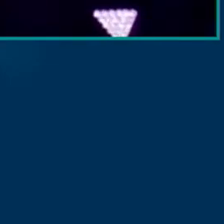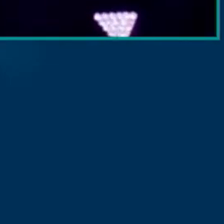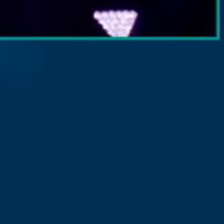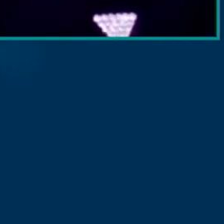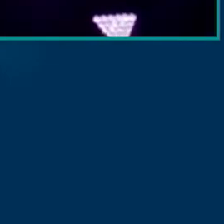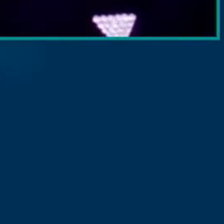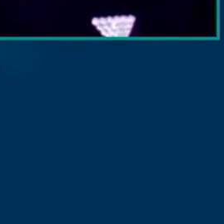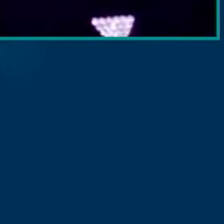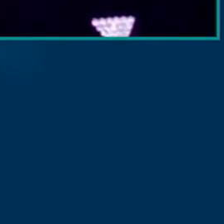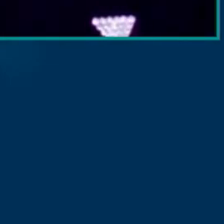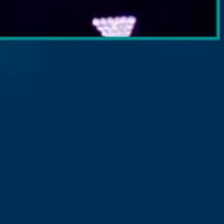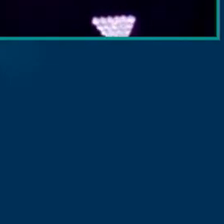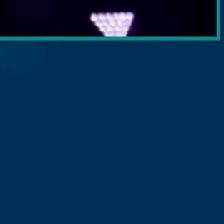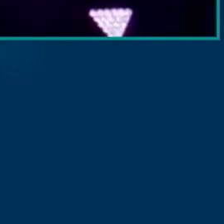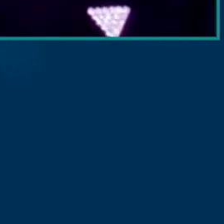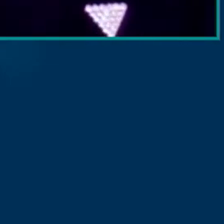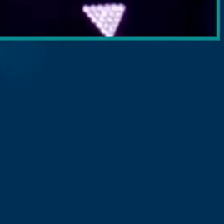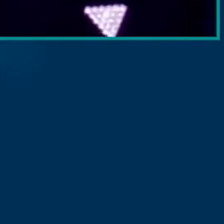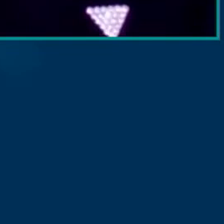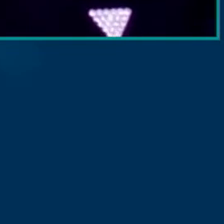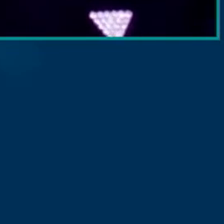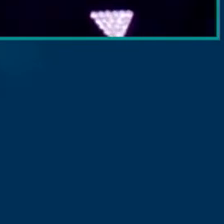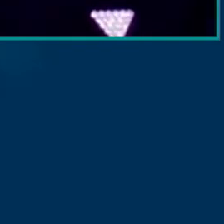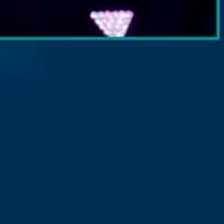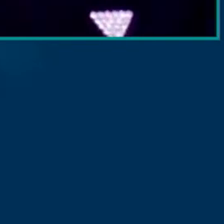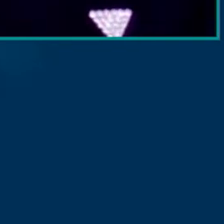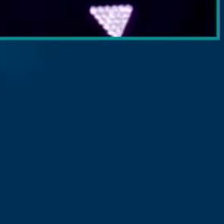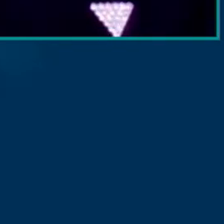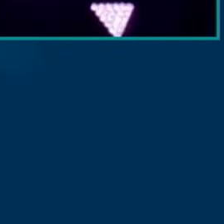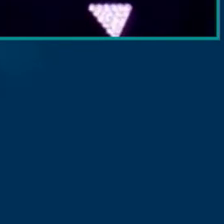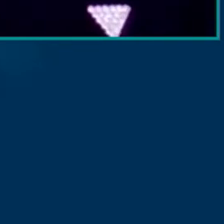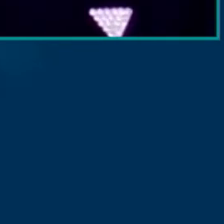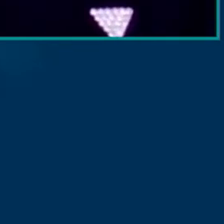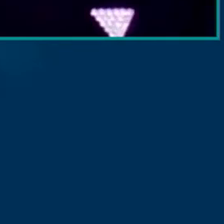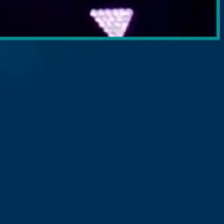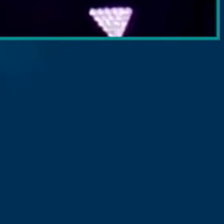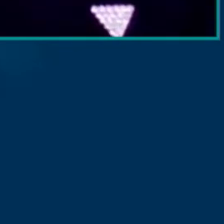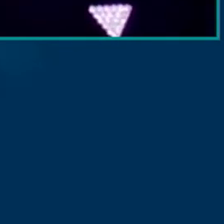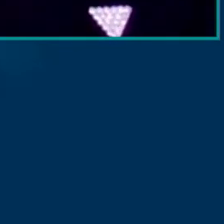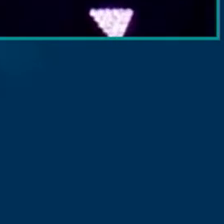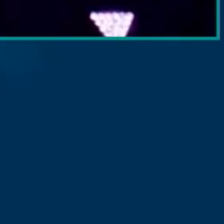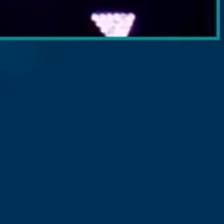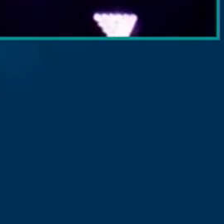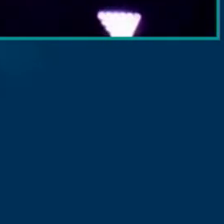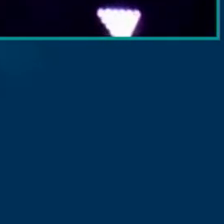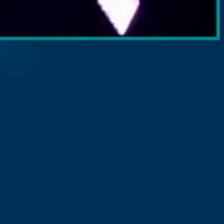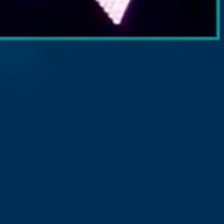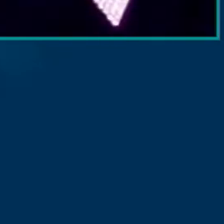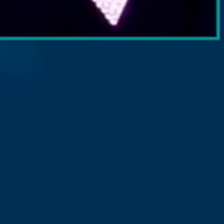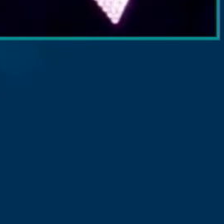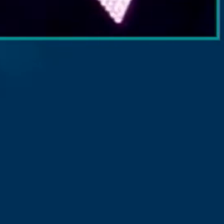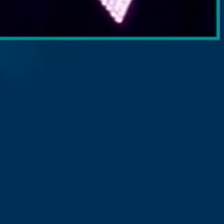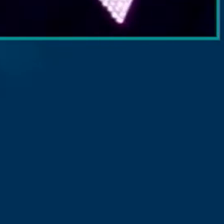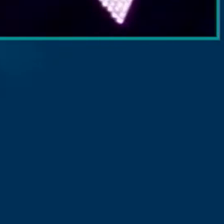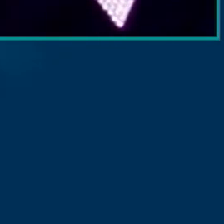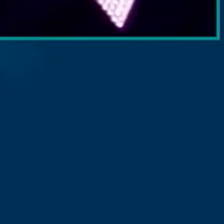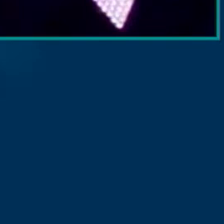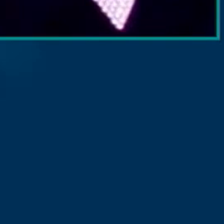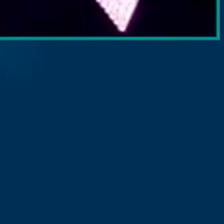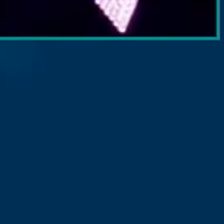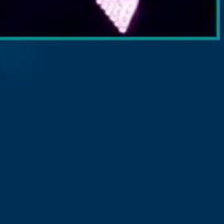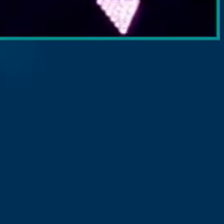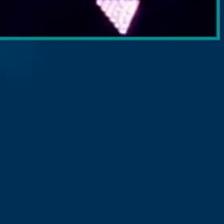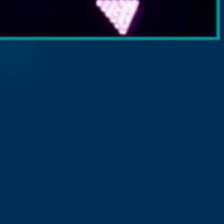a certain document that is already considered the obligatory standard, is also present in the taxonomy, which